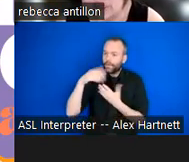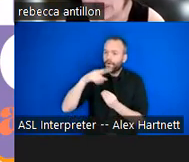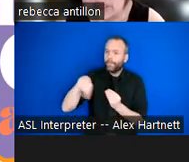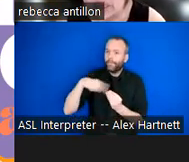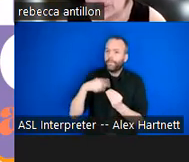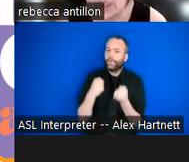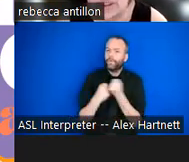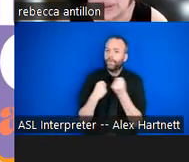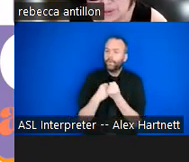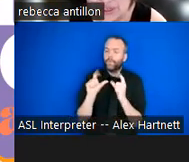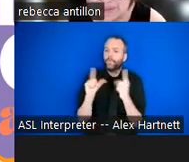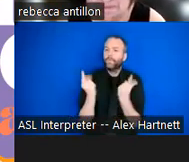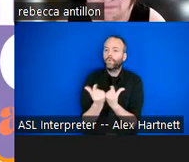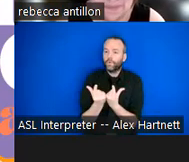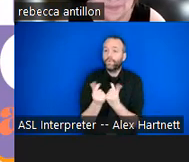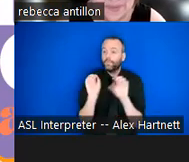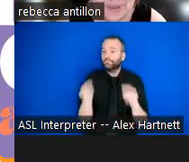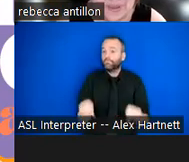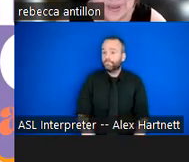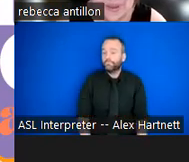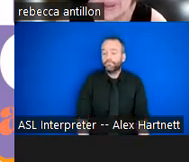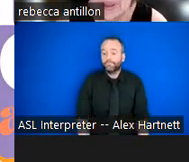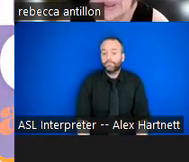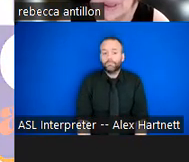for our LGBTQ plus community.